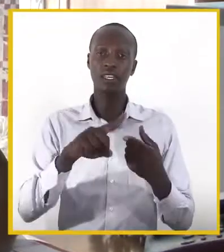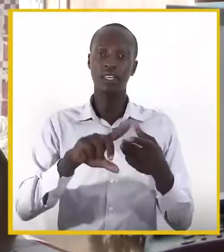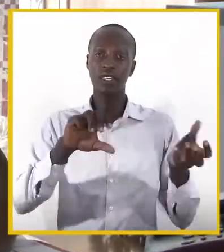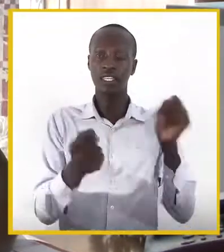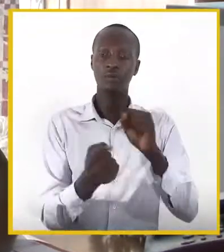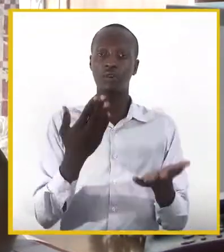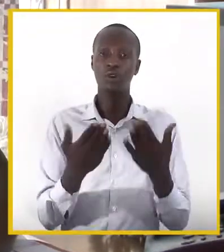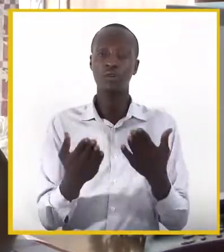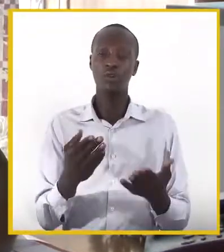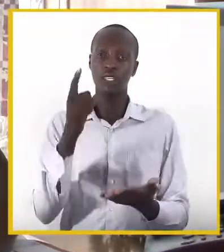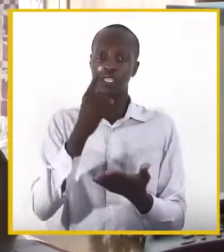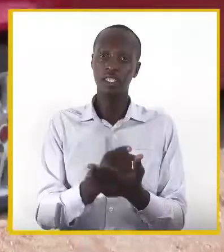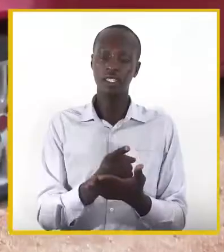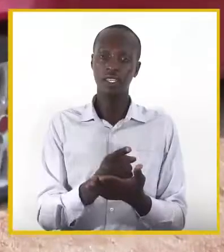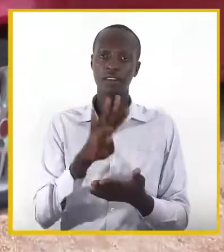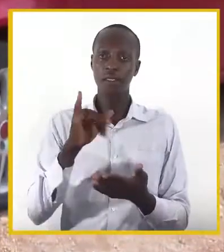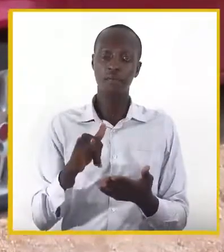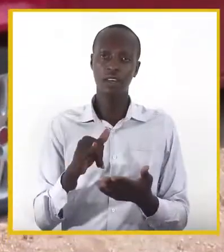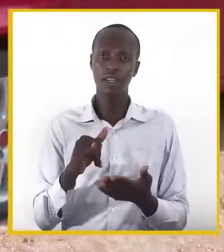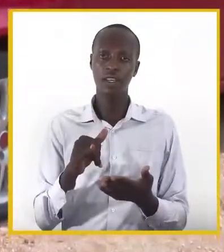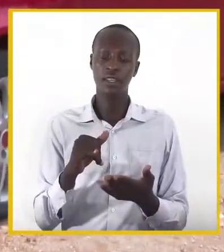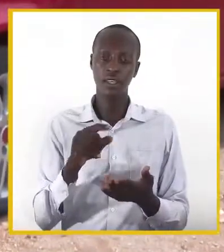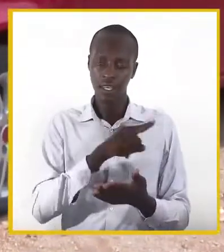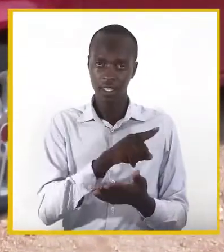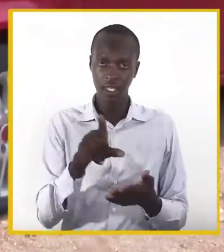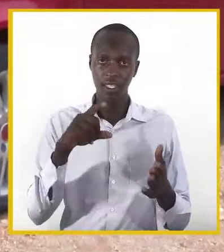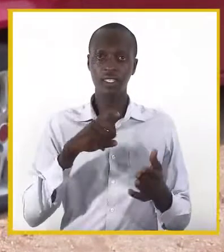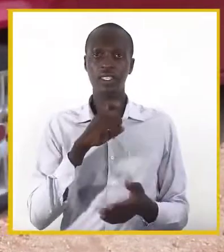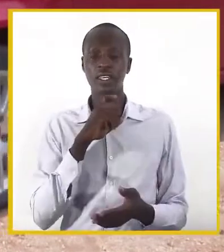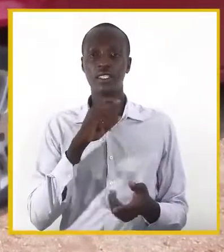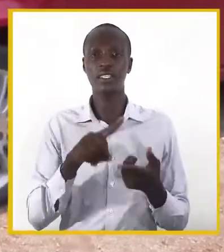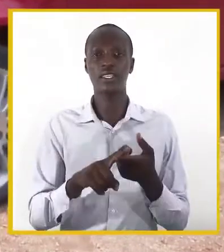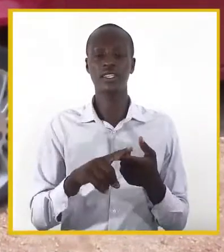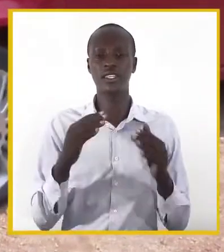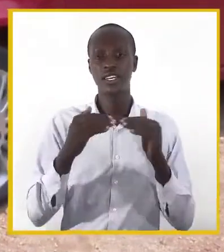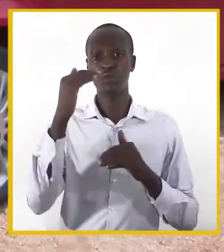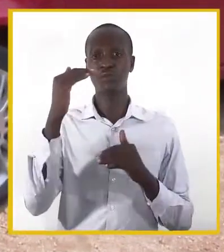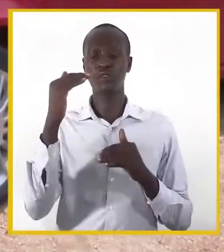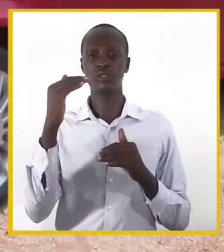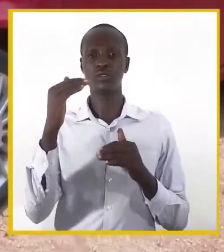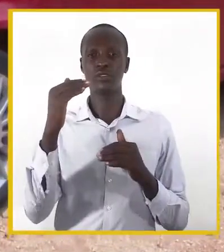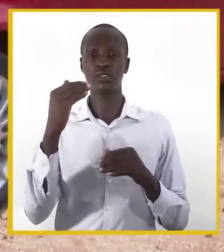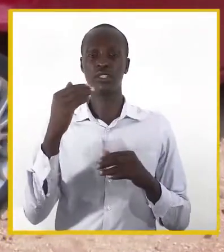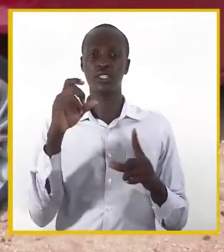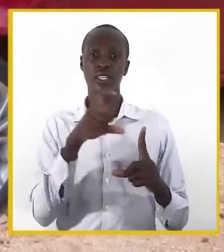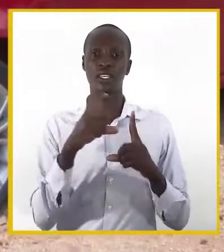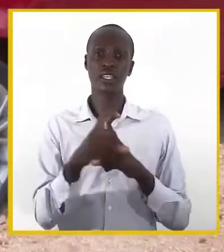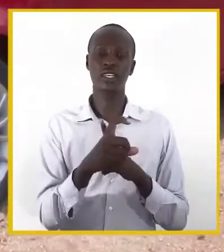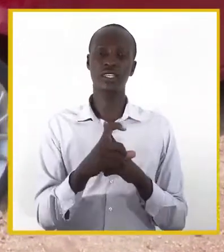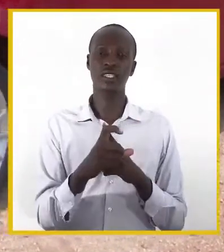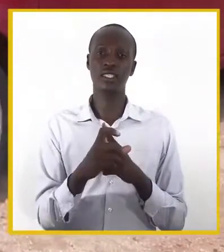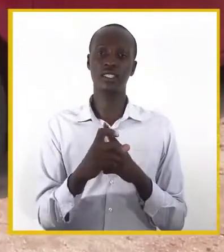rape that were being perpetrated by these unregistered motor vehicles. Most of the robberies were